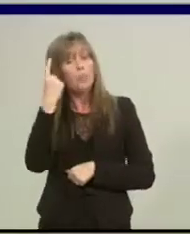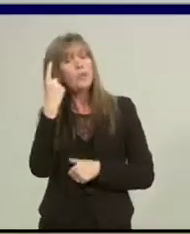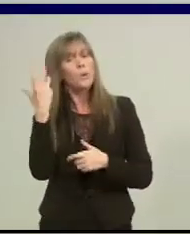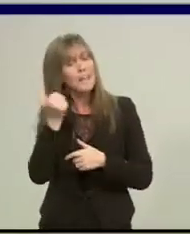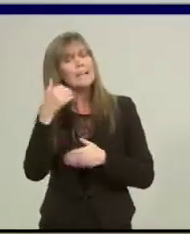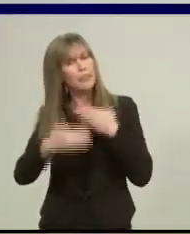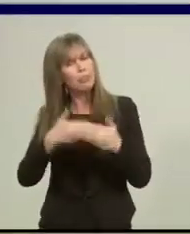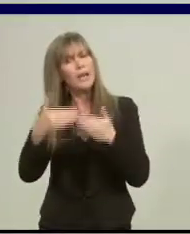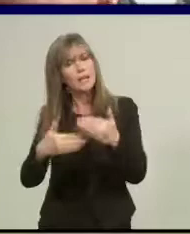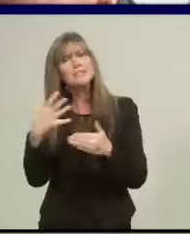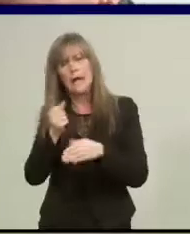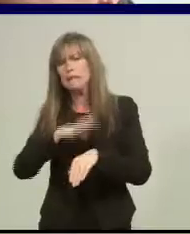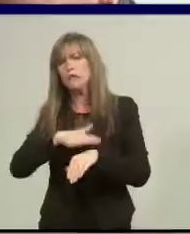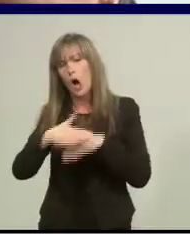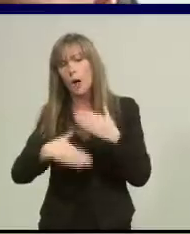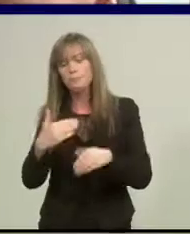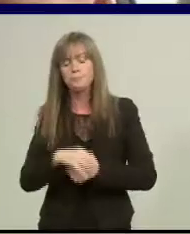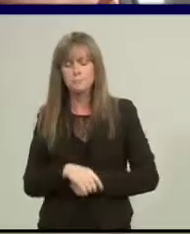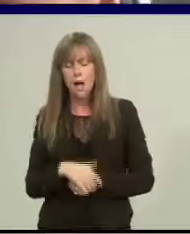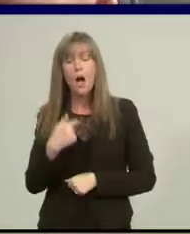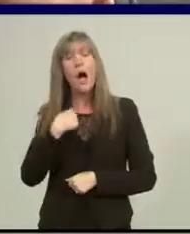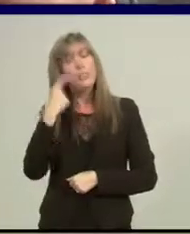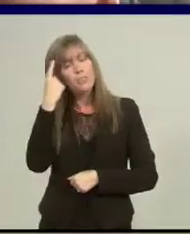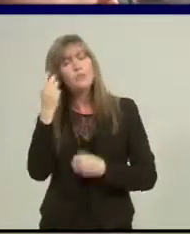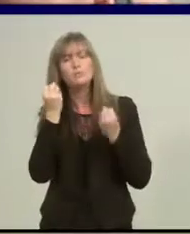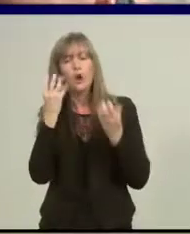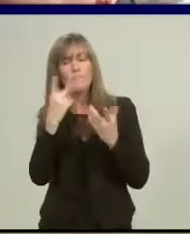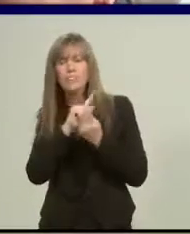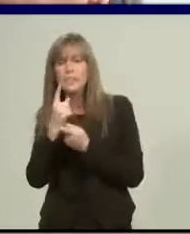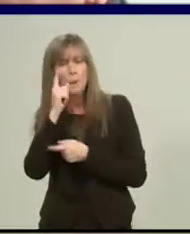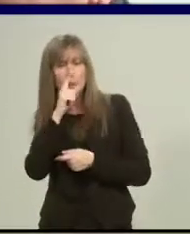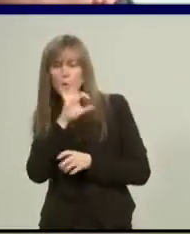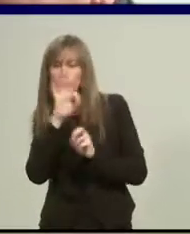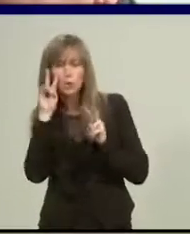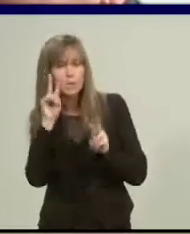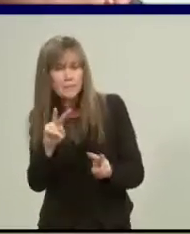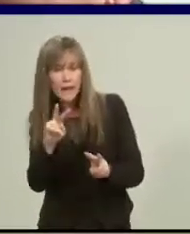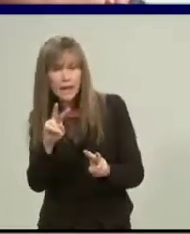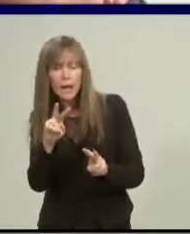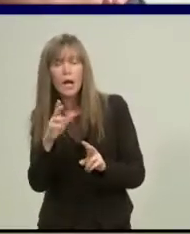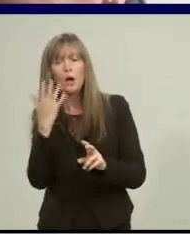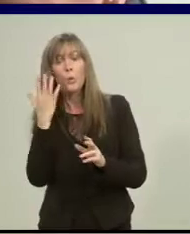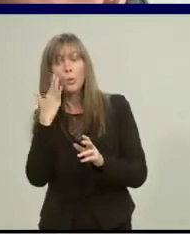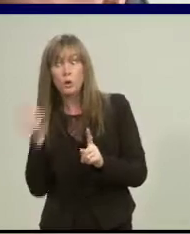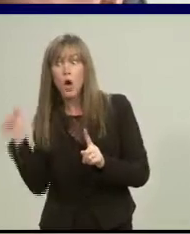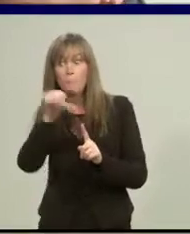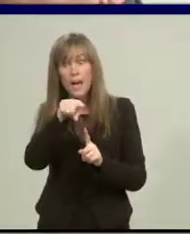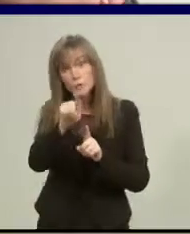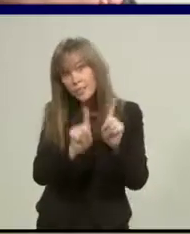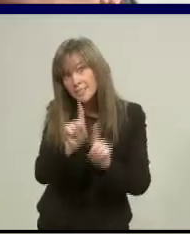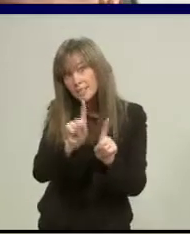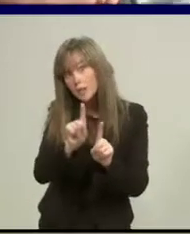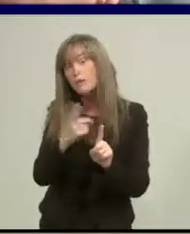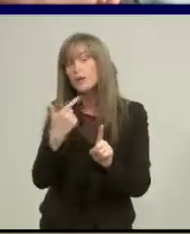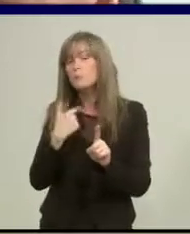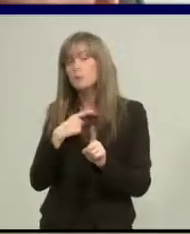a fair time to do it. I think there's a lot of things that people don't actually see, but when you go back into the middle of the city, yeah, my